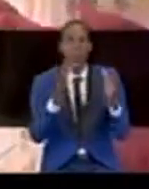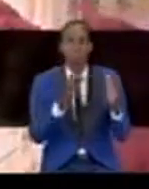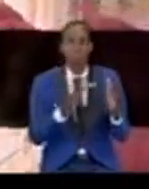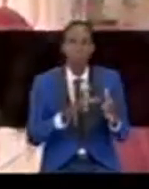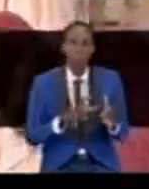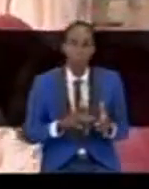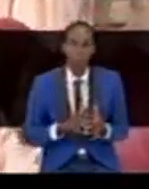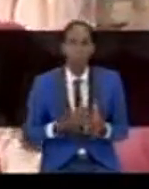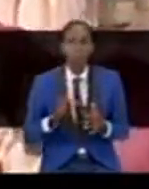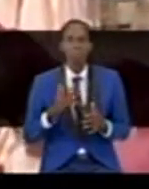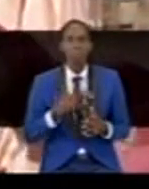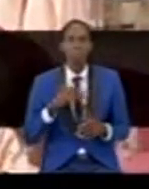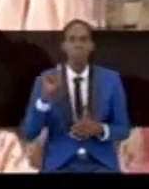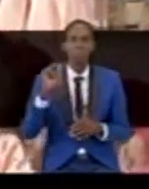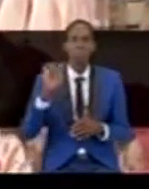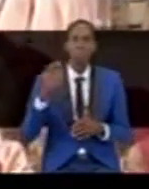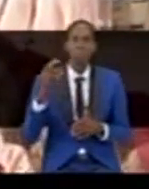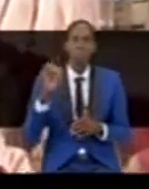put my faith,